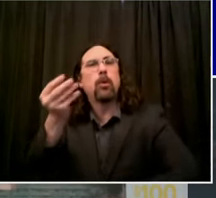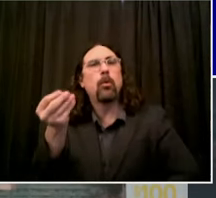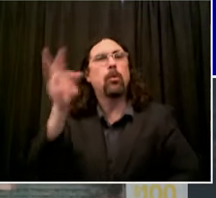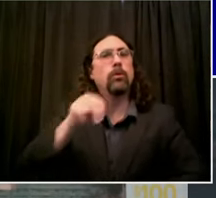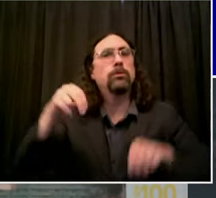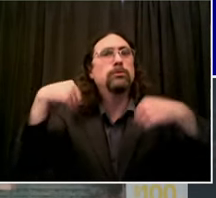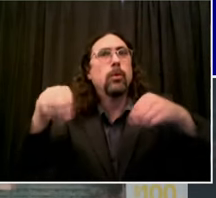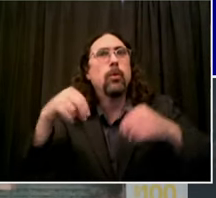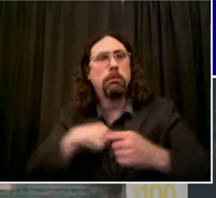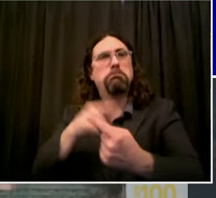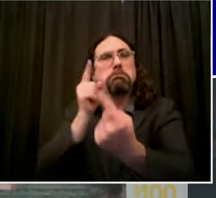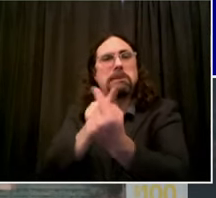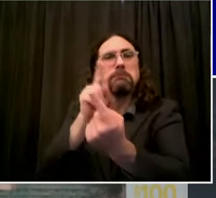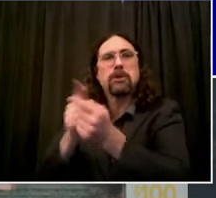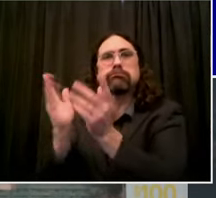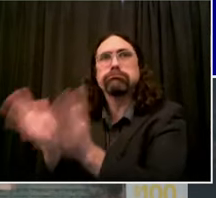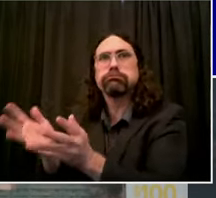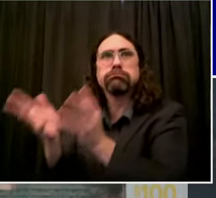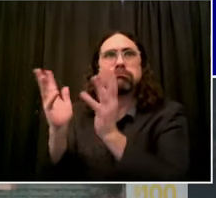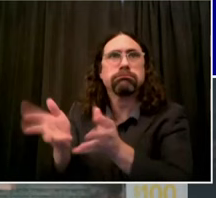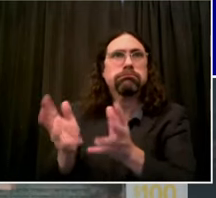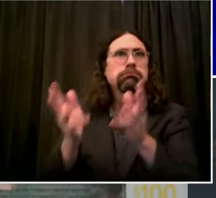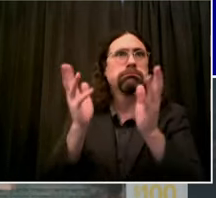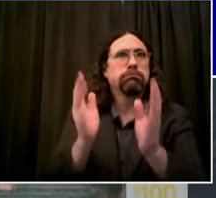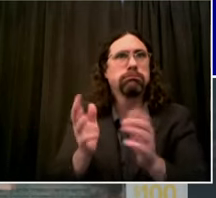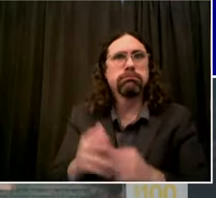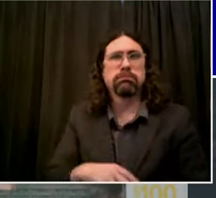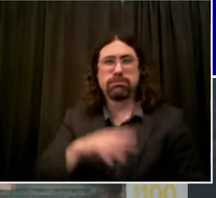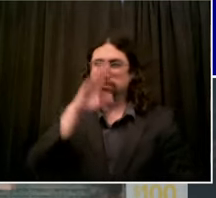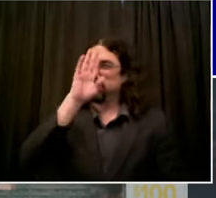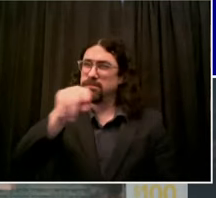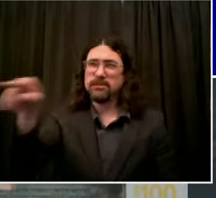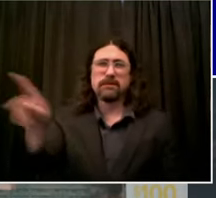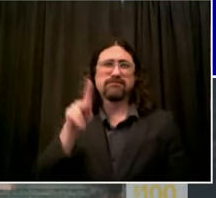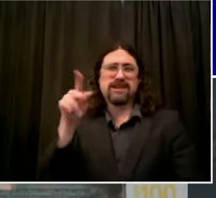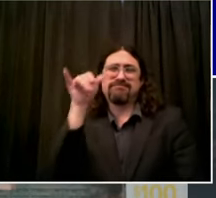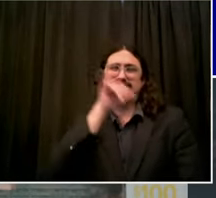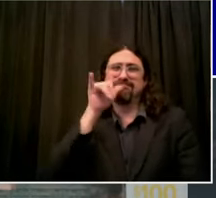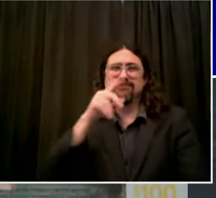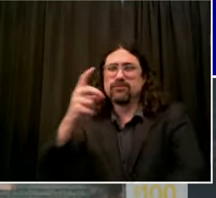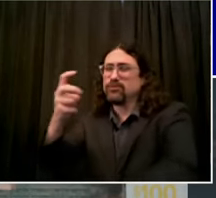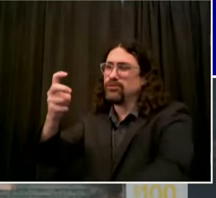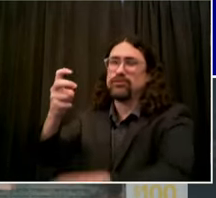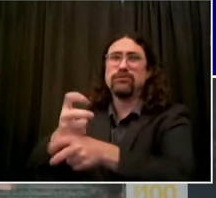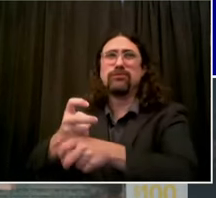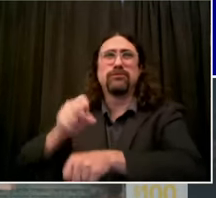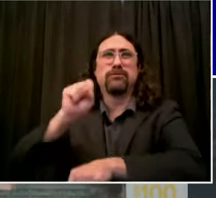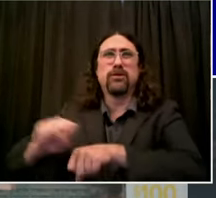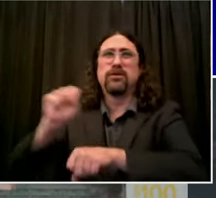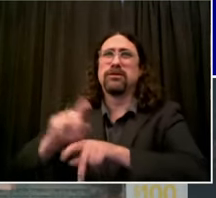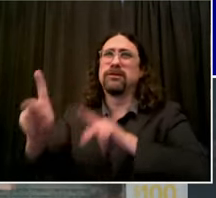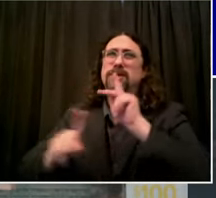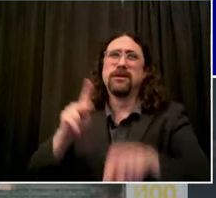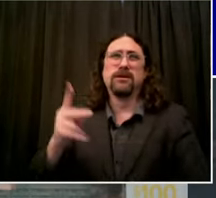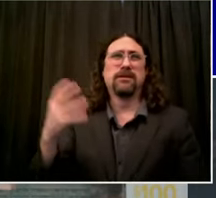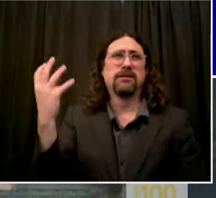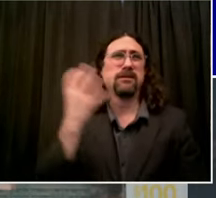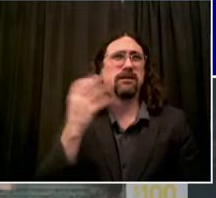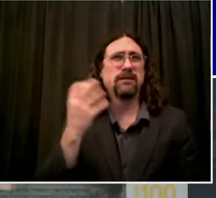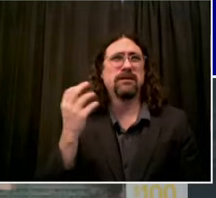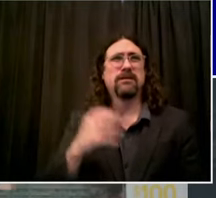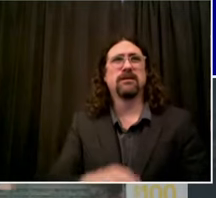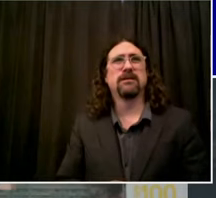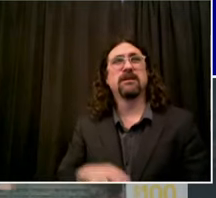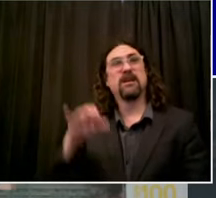People epitomize the heart and soul of New York City. It's a primarily Latino community. Some people own stores